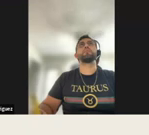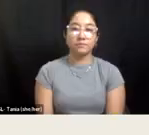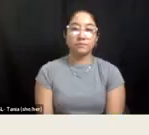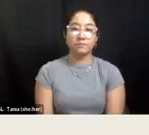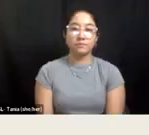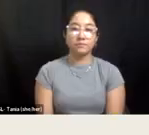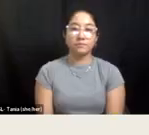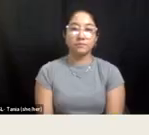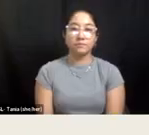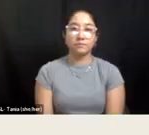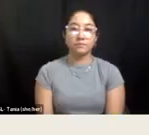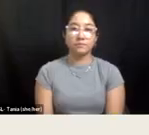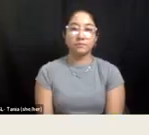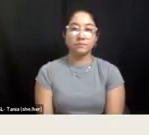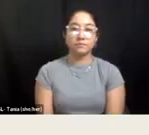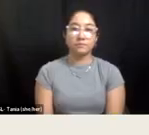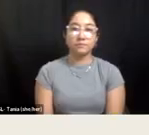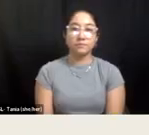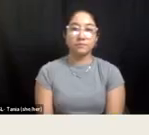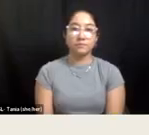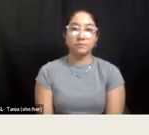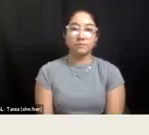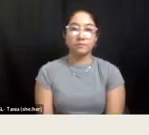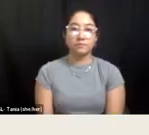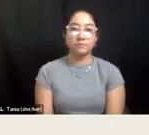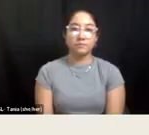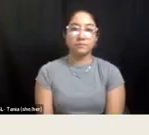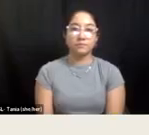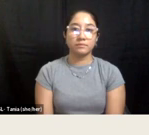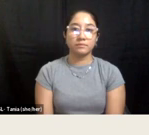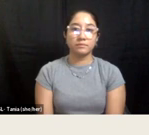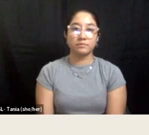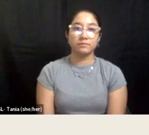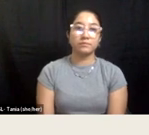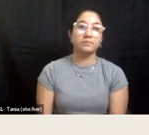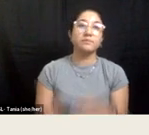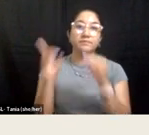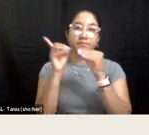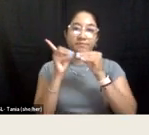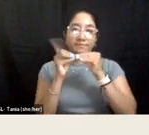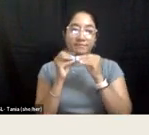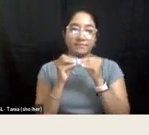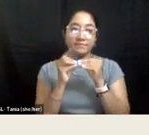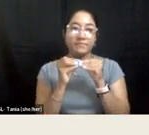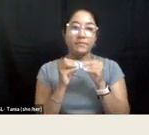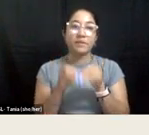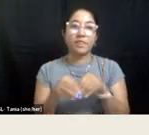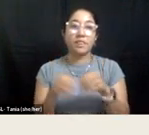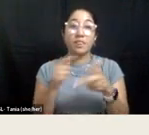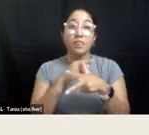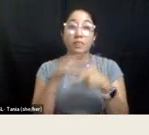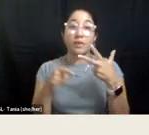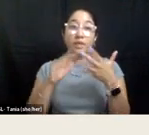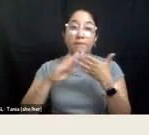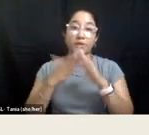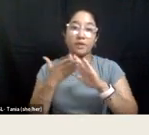Okay, one more. Three communities. So I've got a cat screaming,